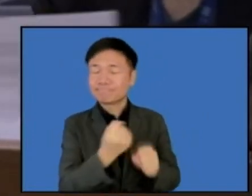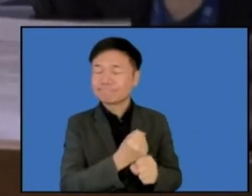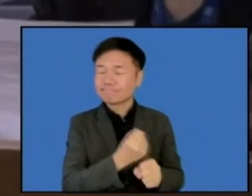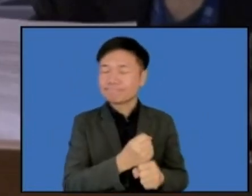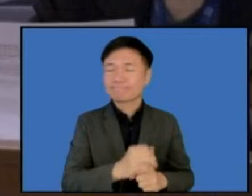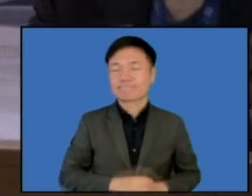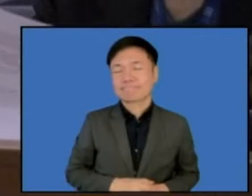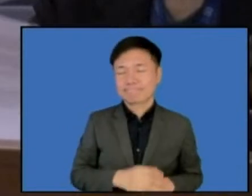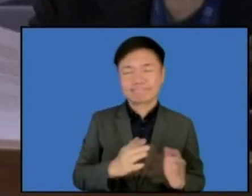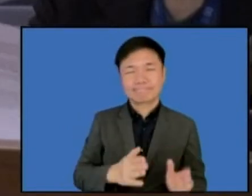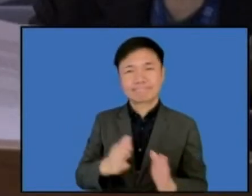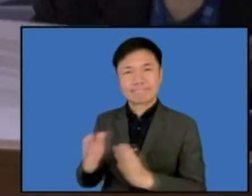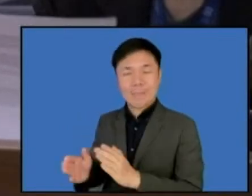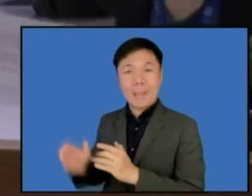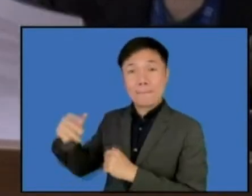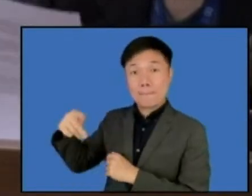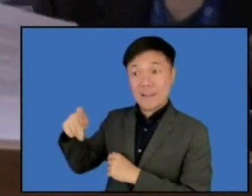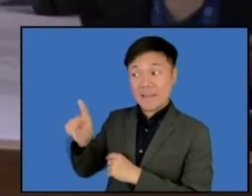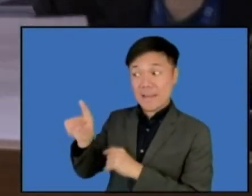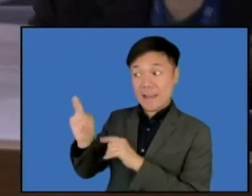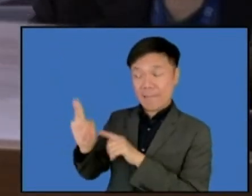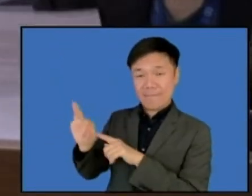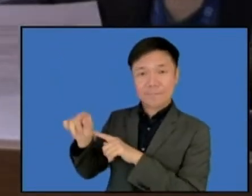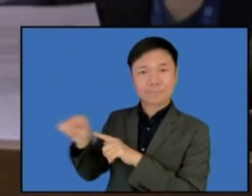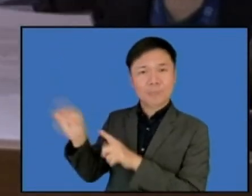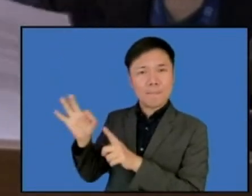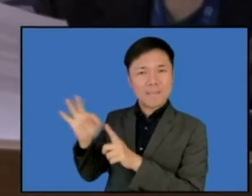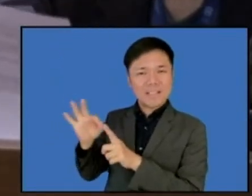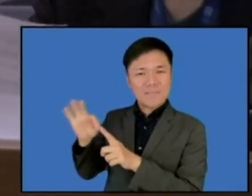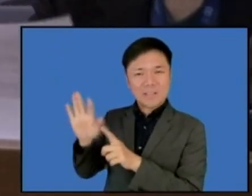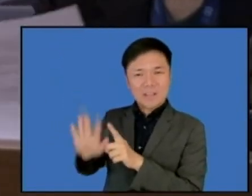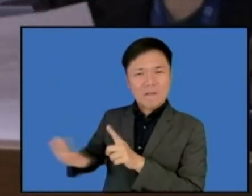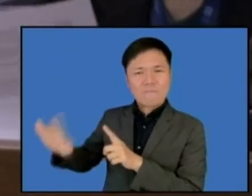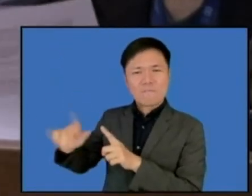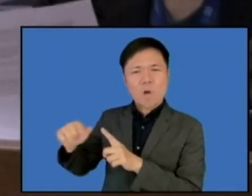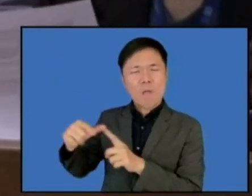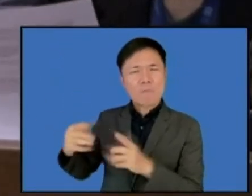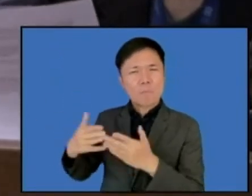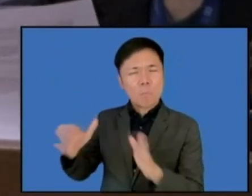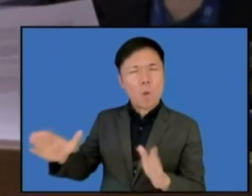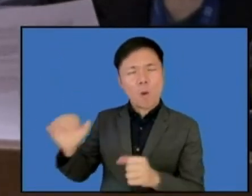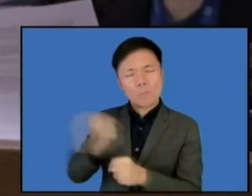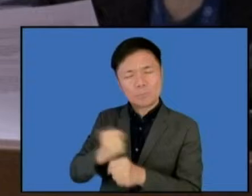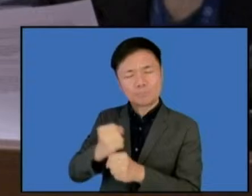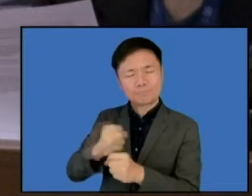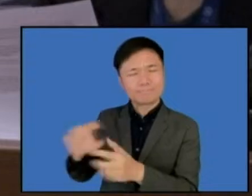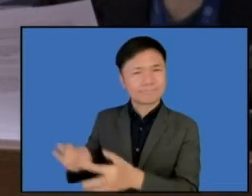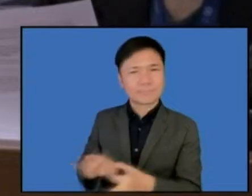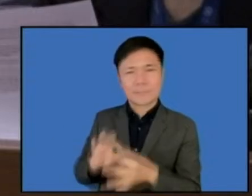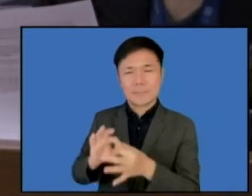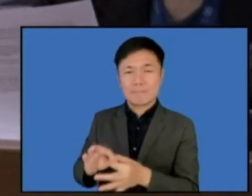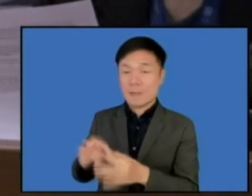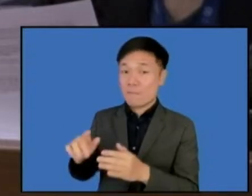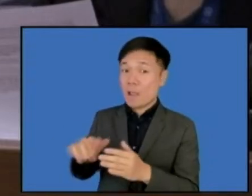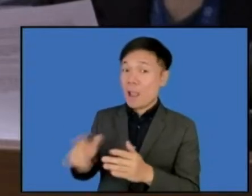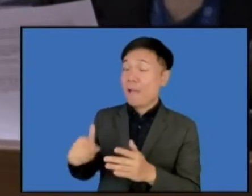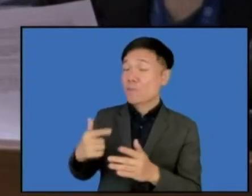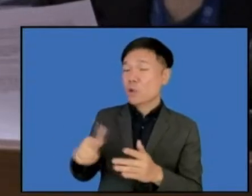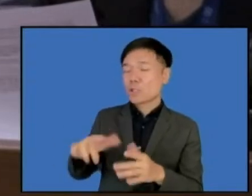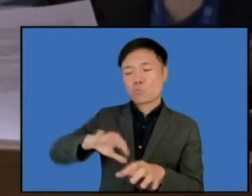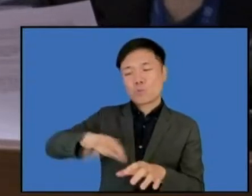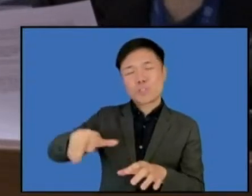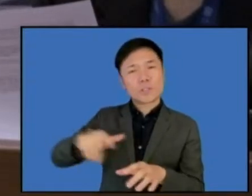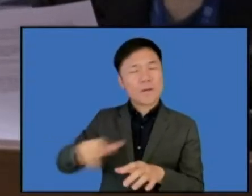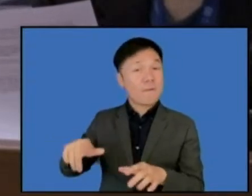Island Forum provides the architecture for Pacific-wide cooperation. 2023 saw the adoption of the Pacific Regional Framework on Climate Mobility